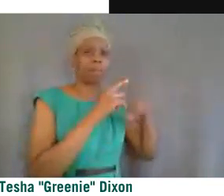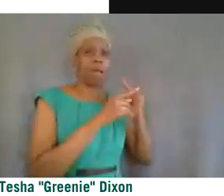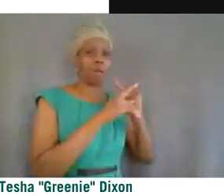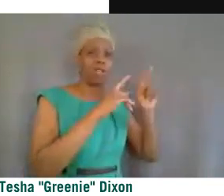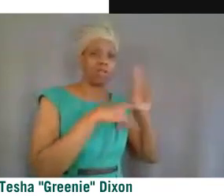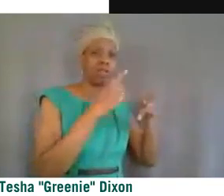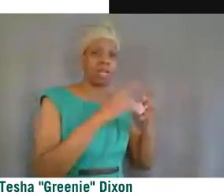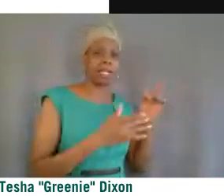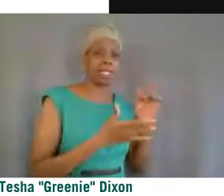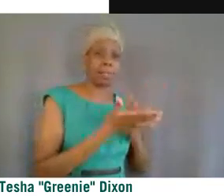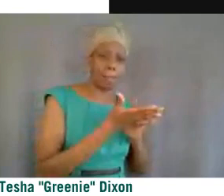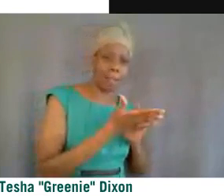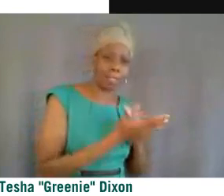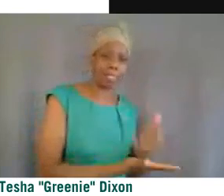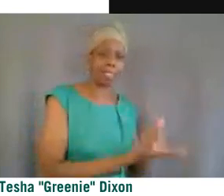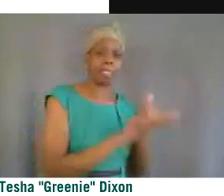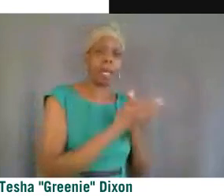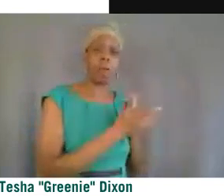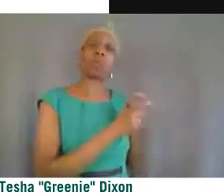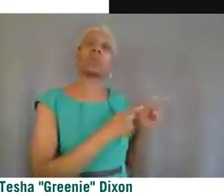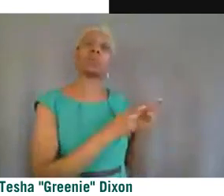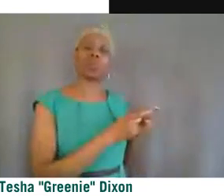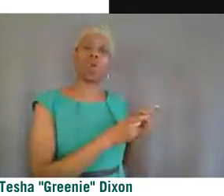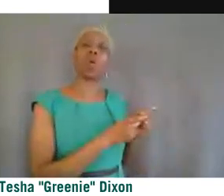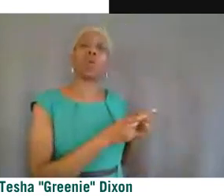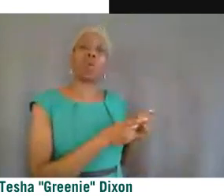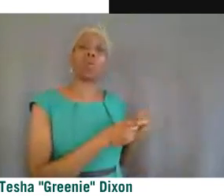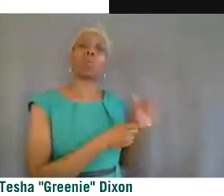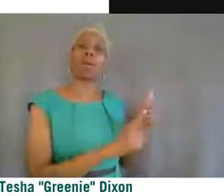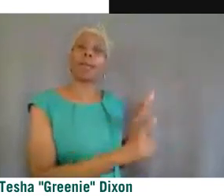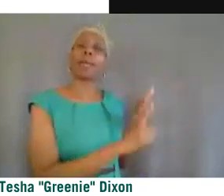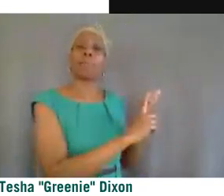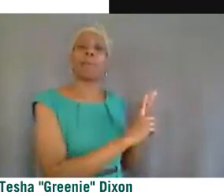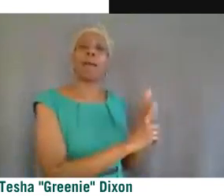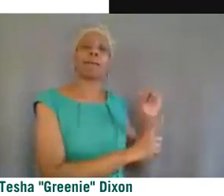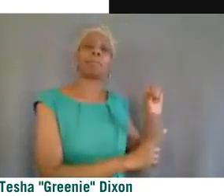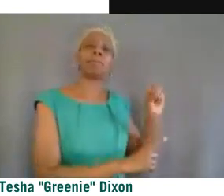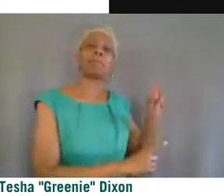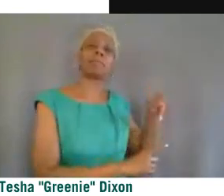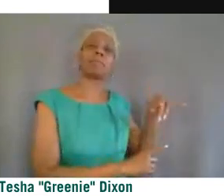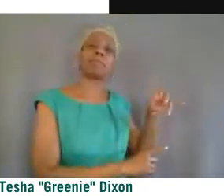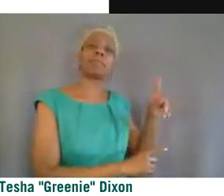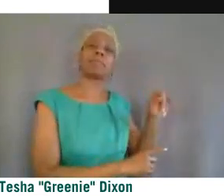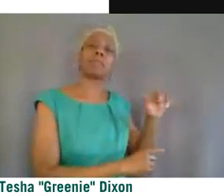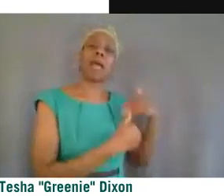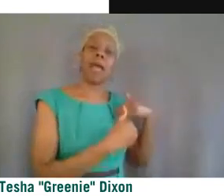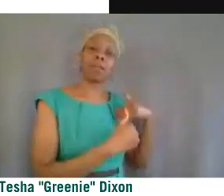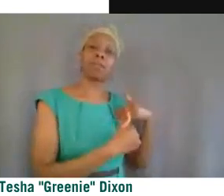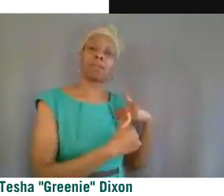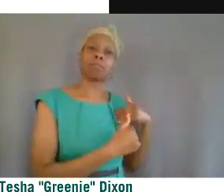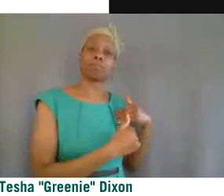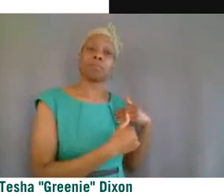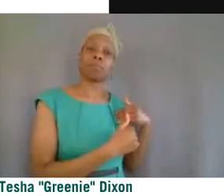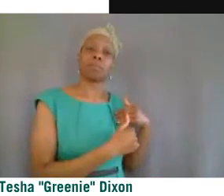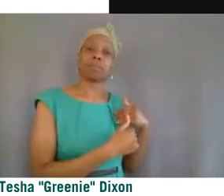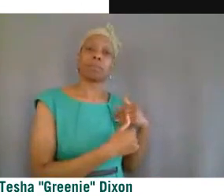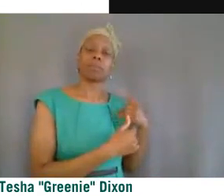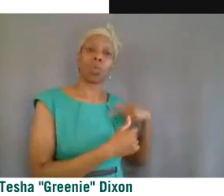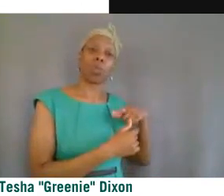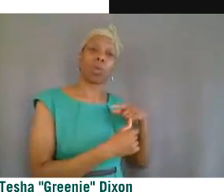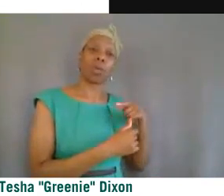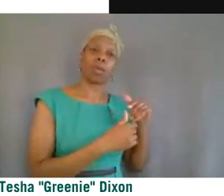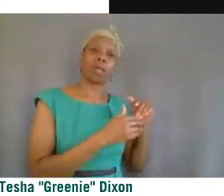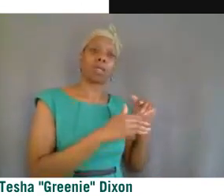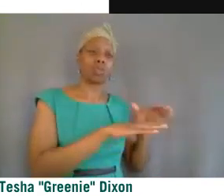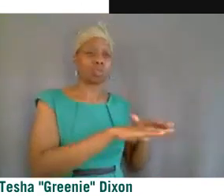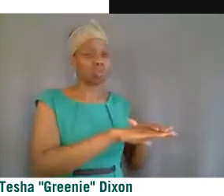help control the impact of the spasticity. And we go up very